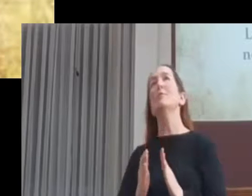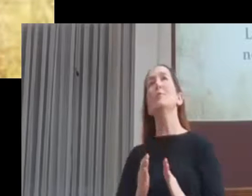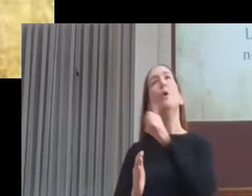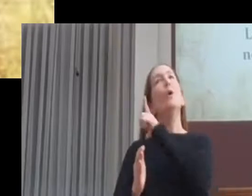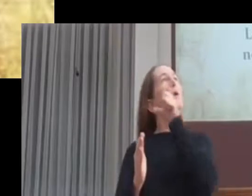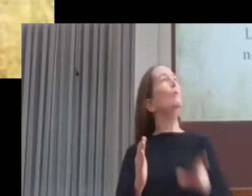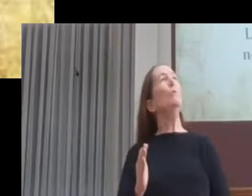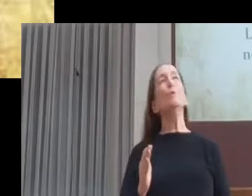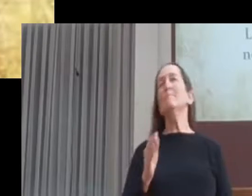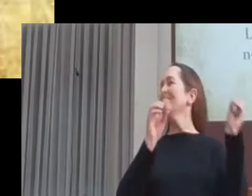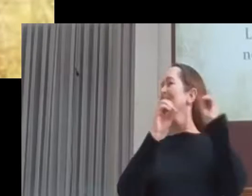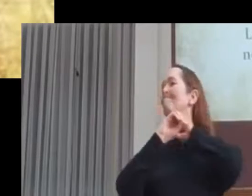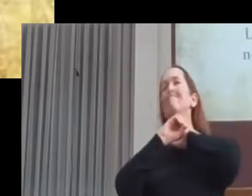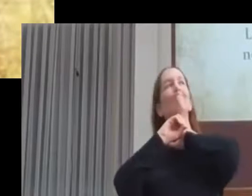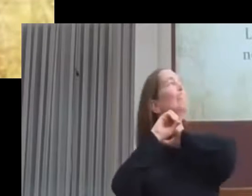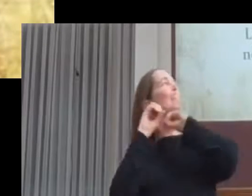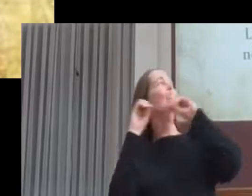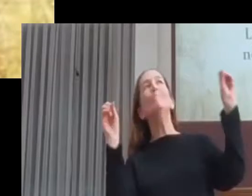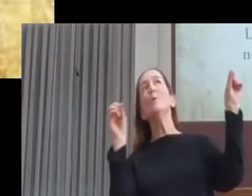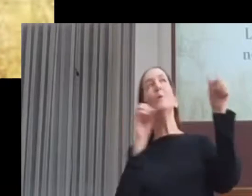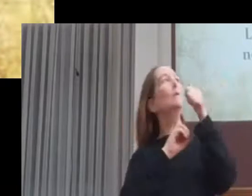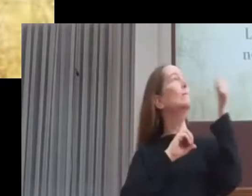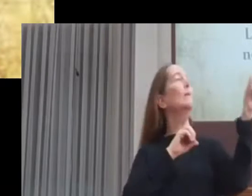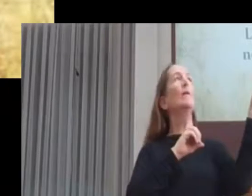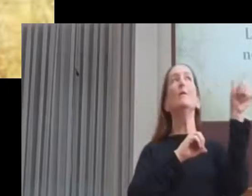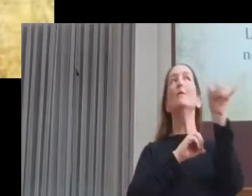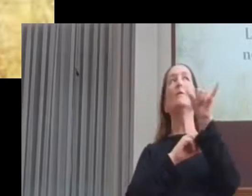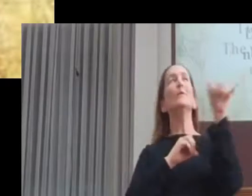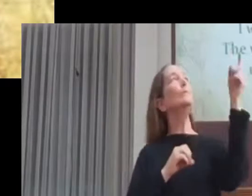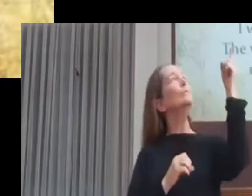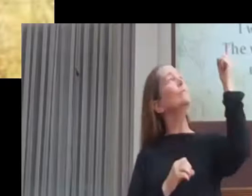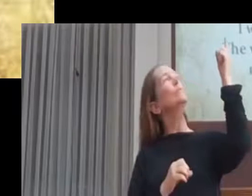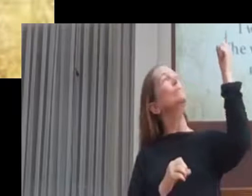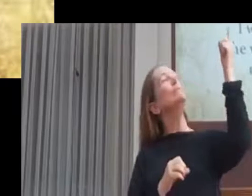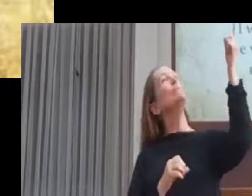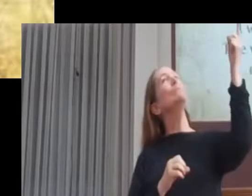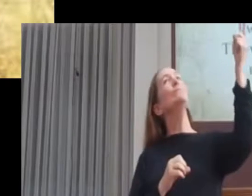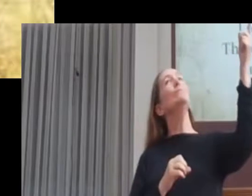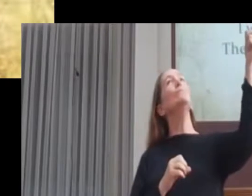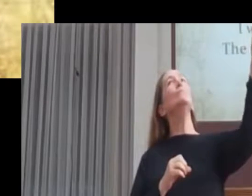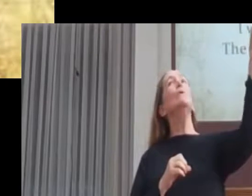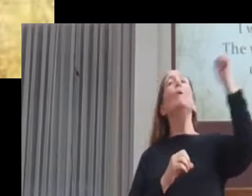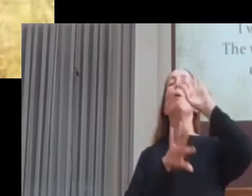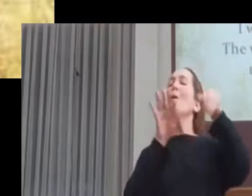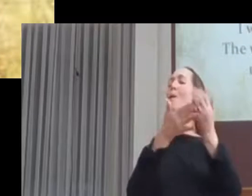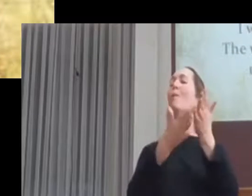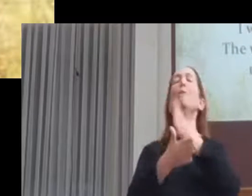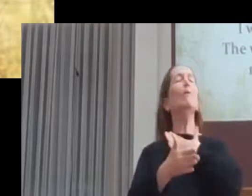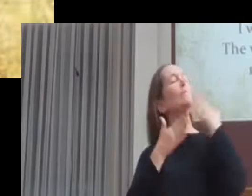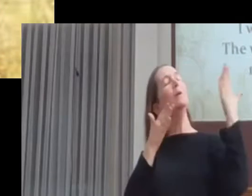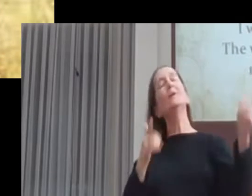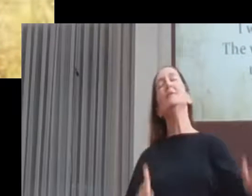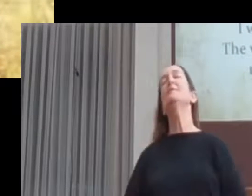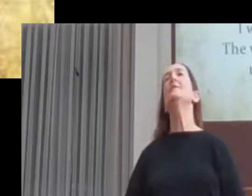Jesus, my Savior, Lord, there is none like you.